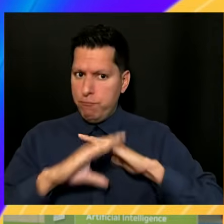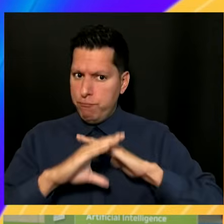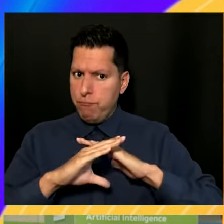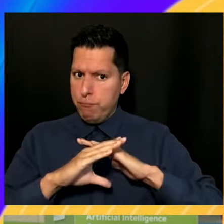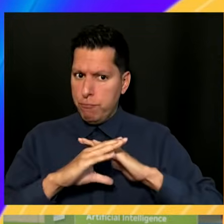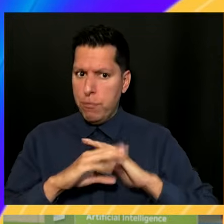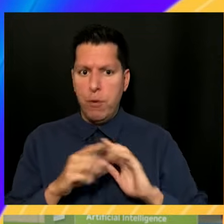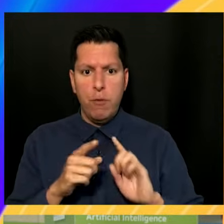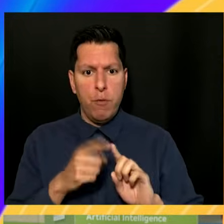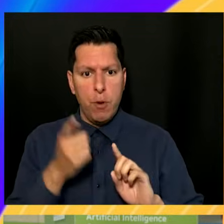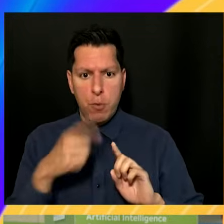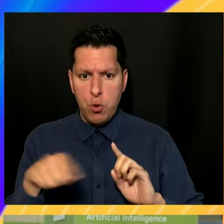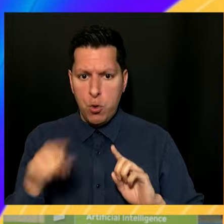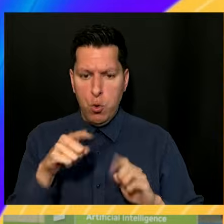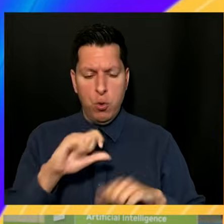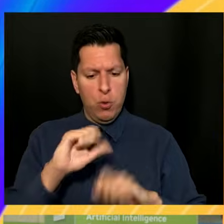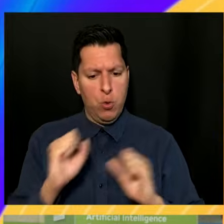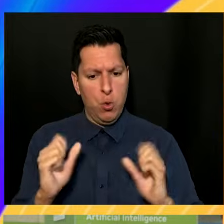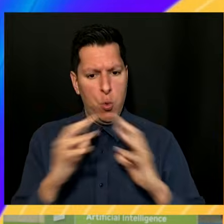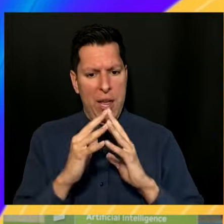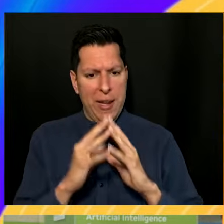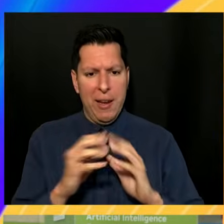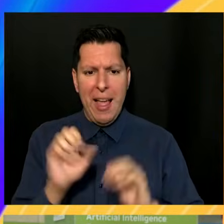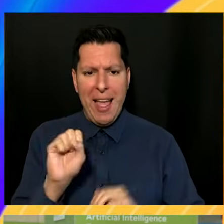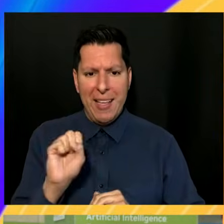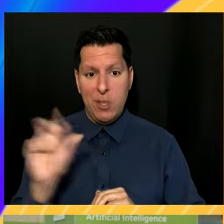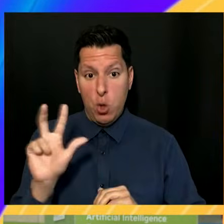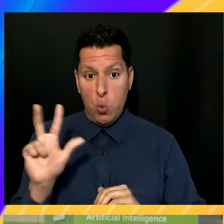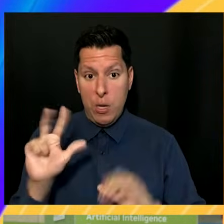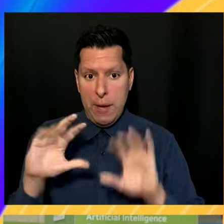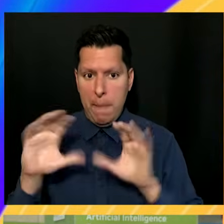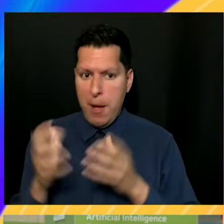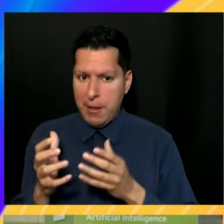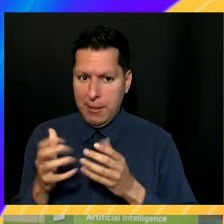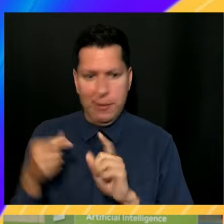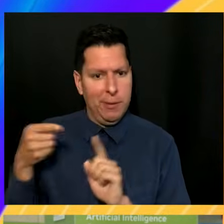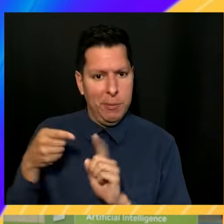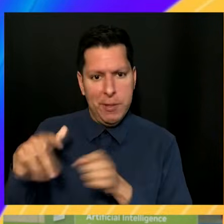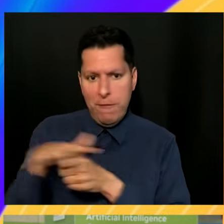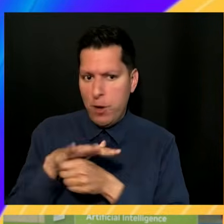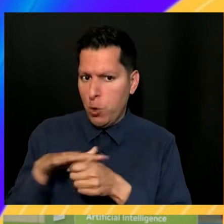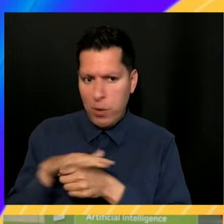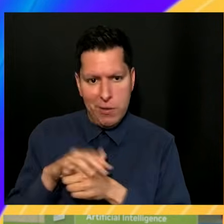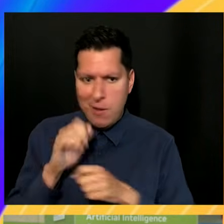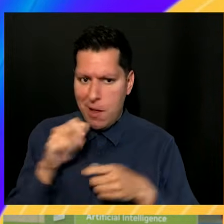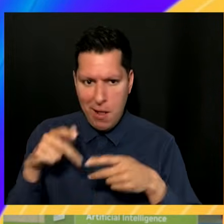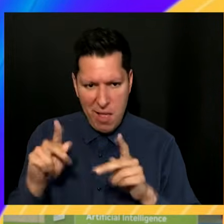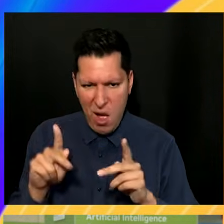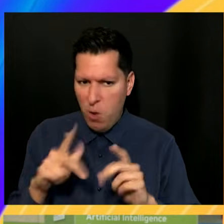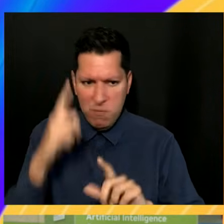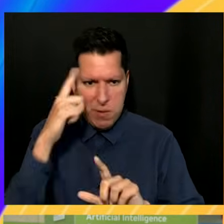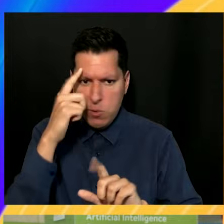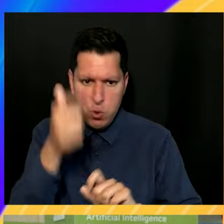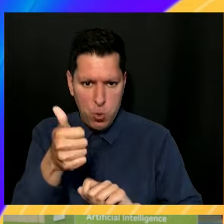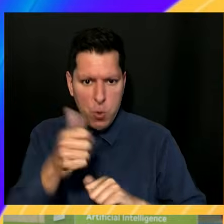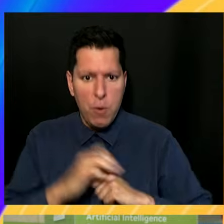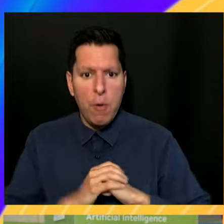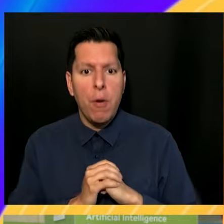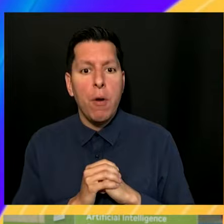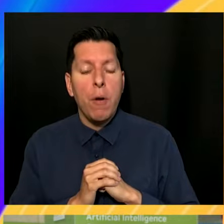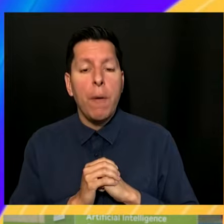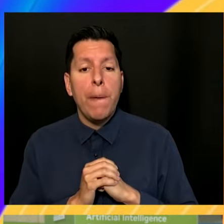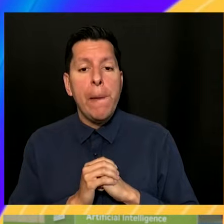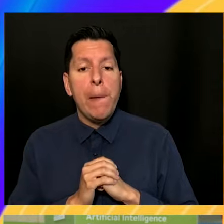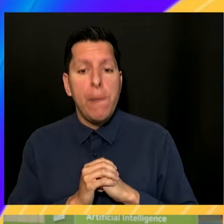creating S3 buckets in specific regions that you, if for whatever reason you want to do that, right? And so the first thing you do is there's